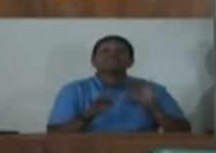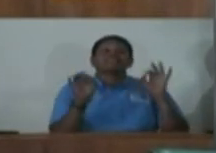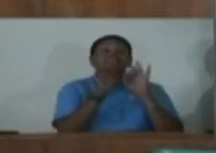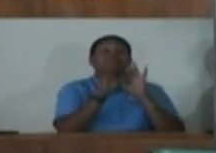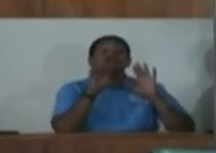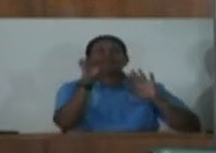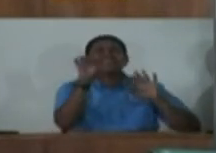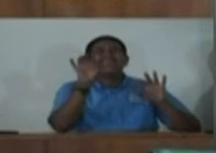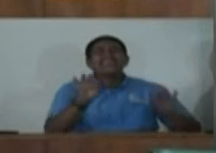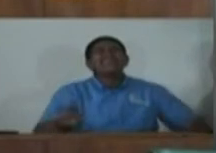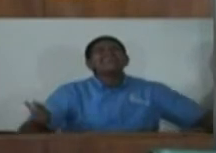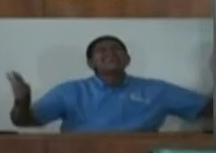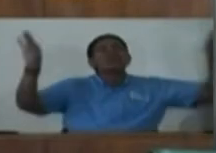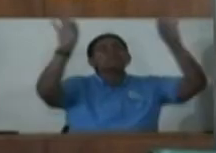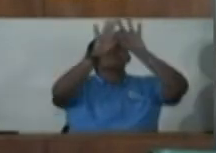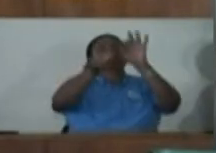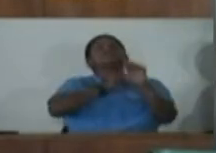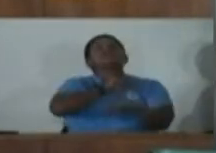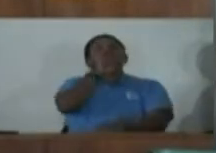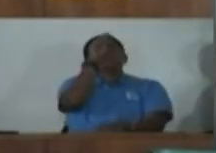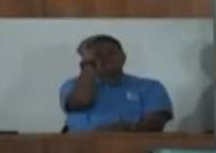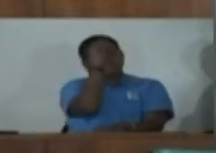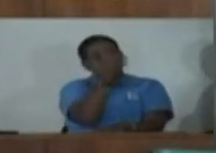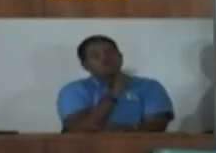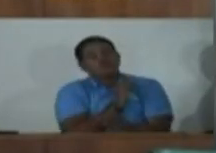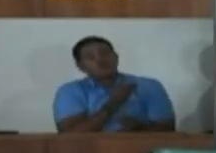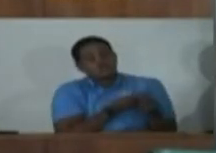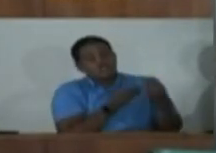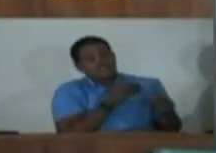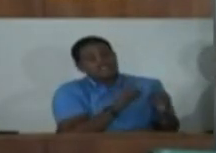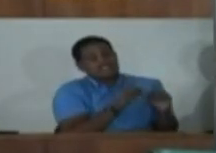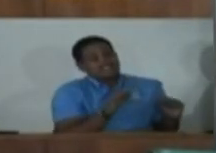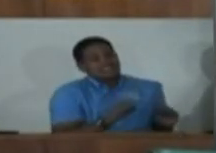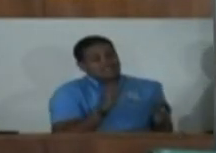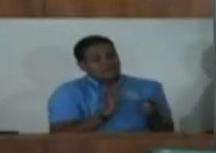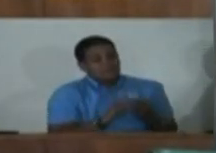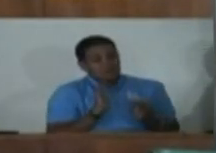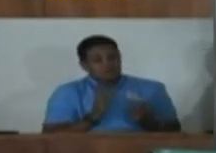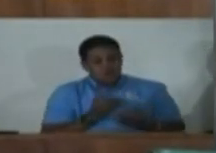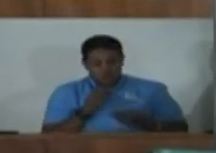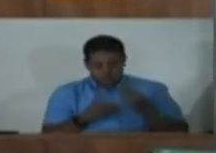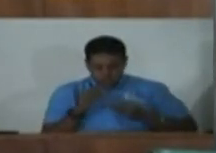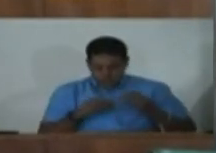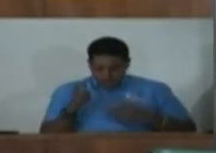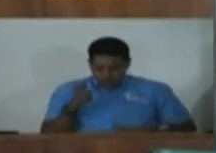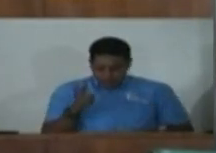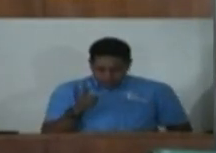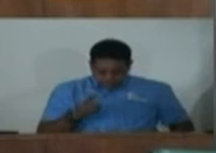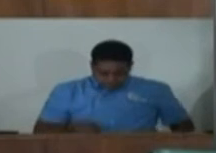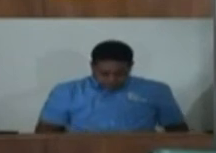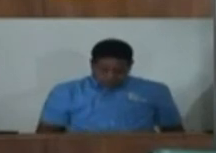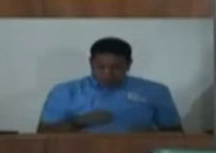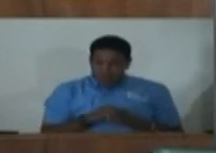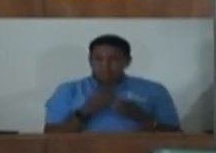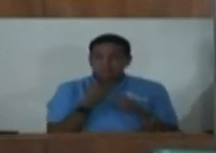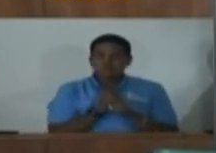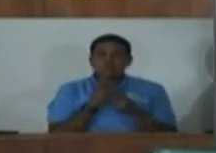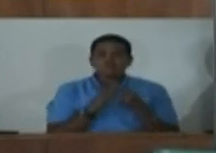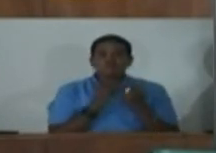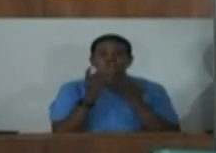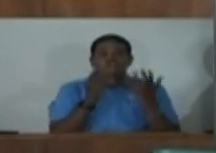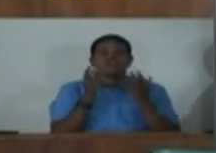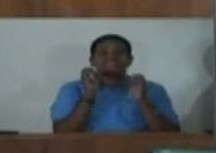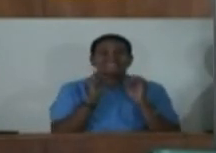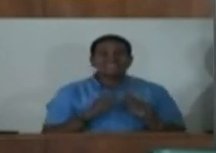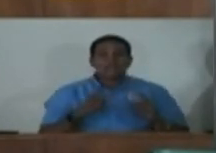fundamental, as I've said, to our trading system and our trade in goods and services